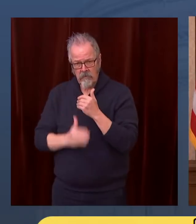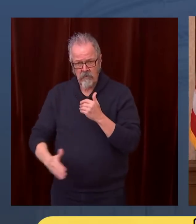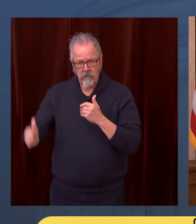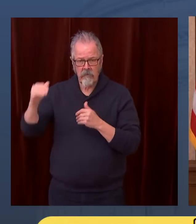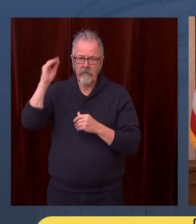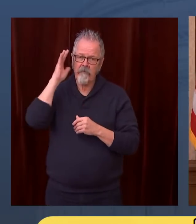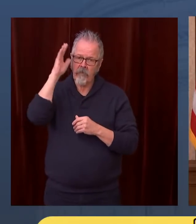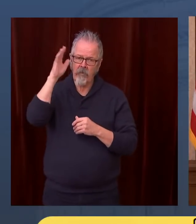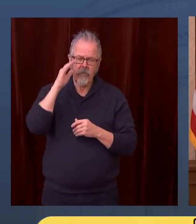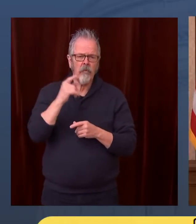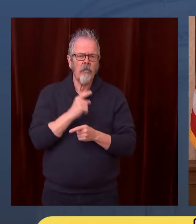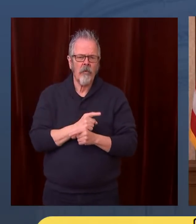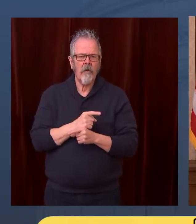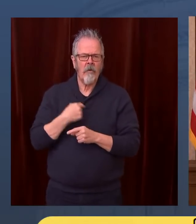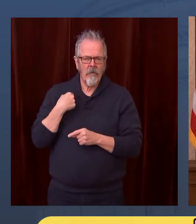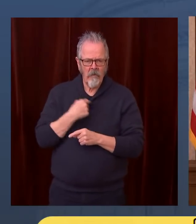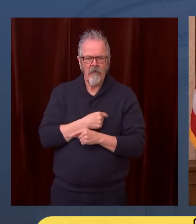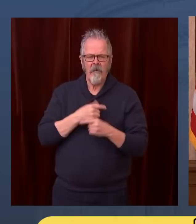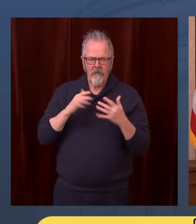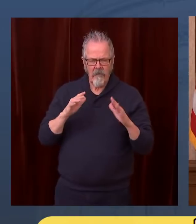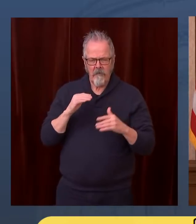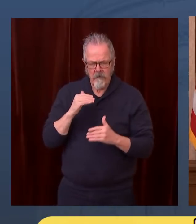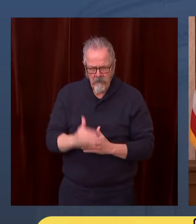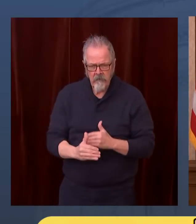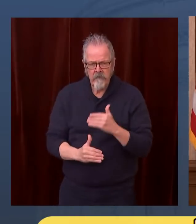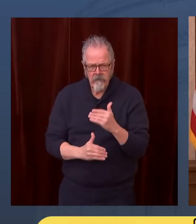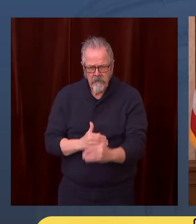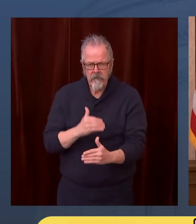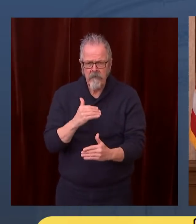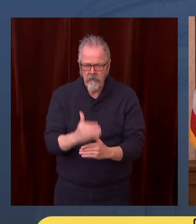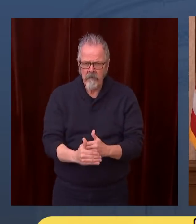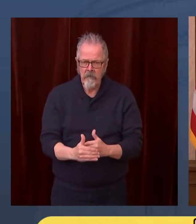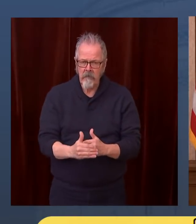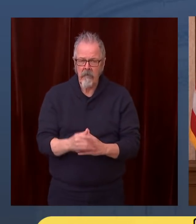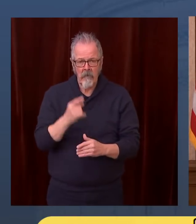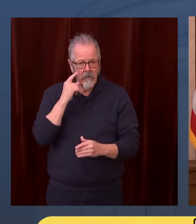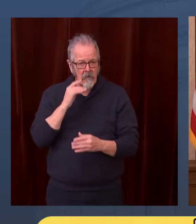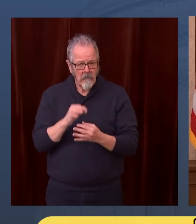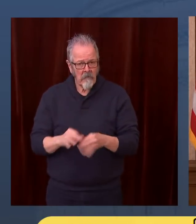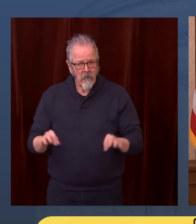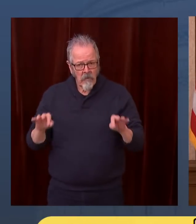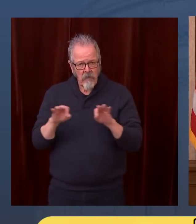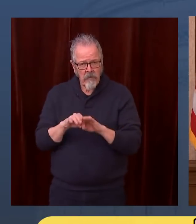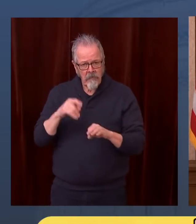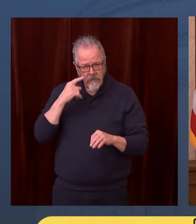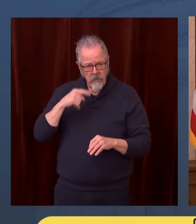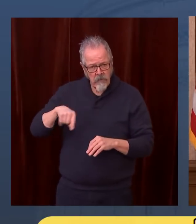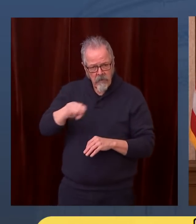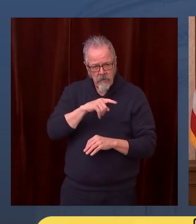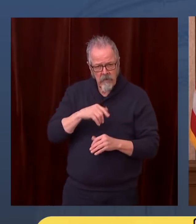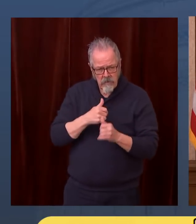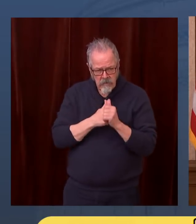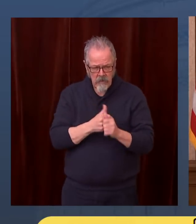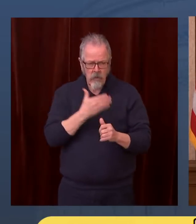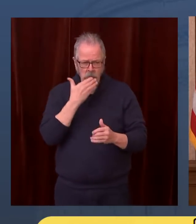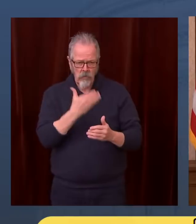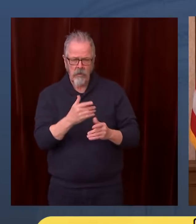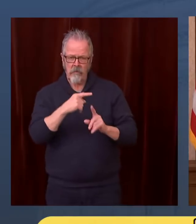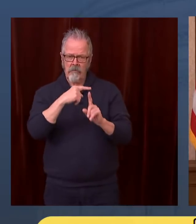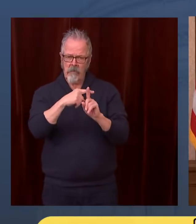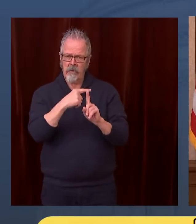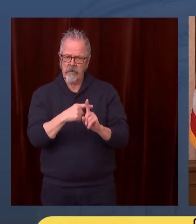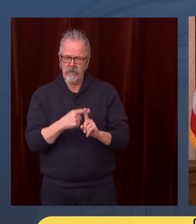a step in that direction that's, I think, quite important, quite dramatic, and quite positive today. Dr. Shaw, do you want to add